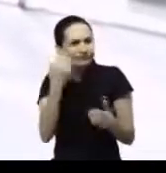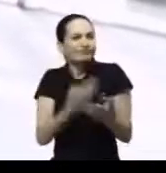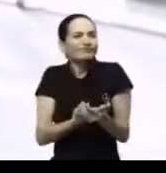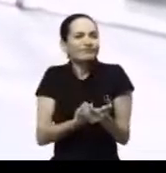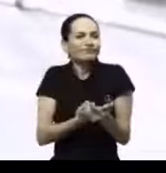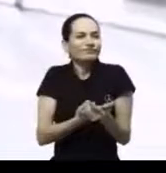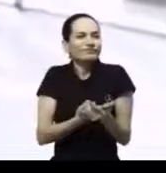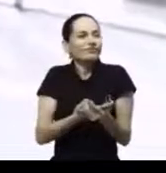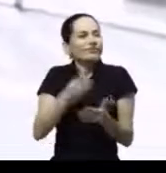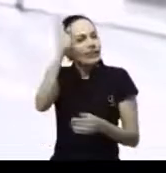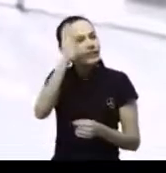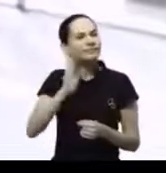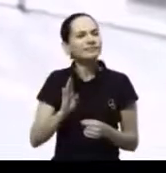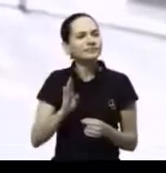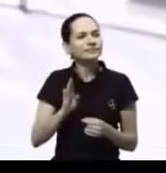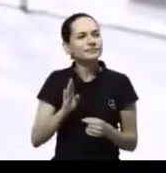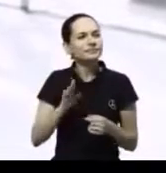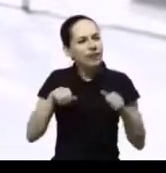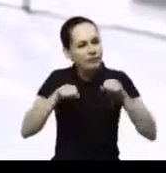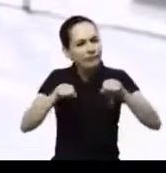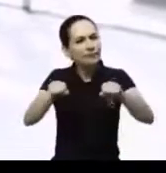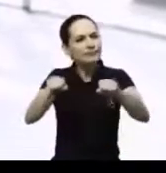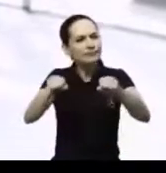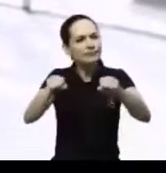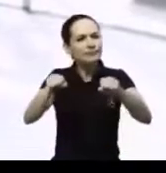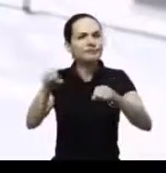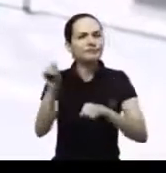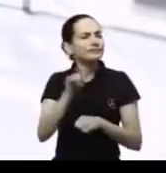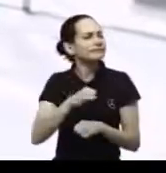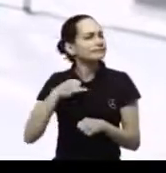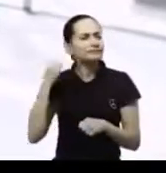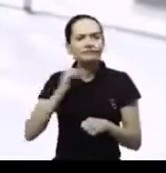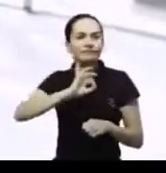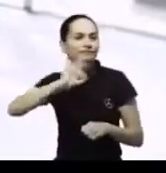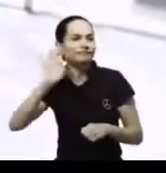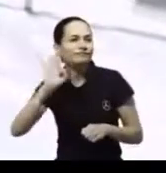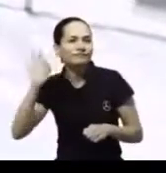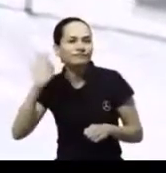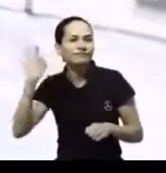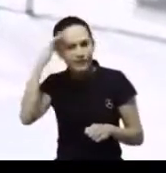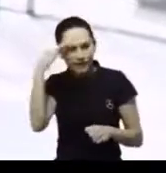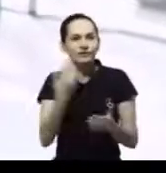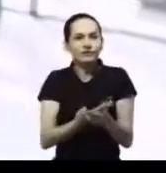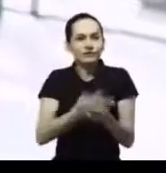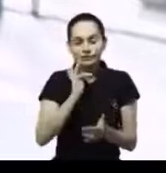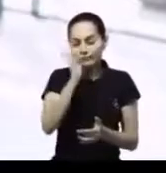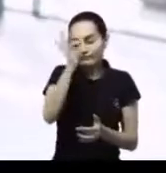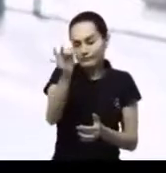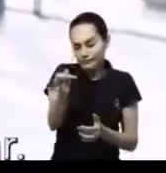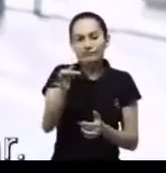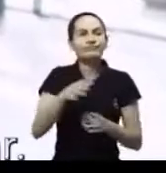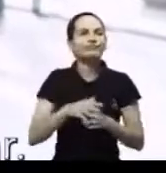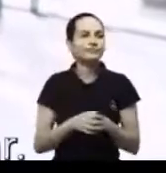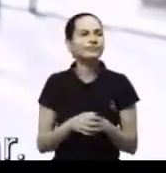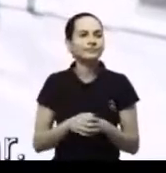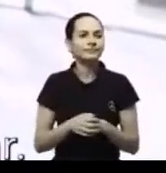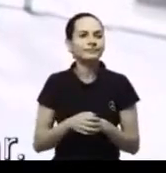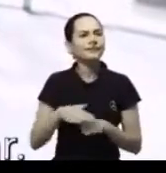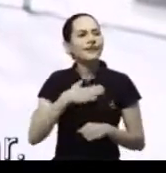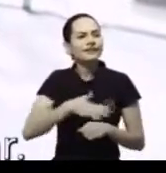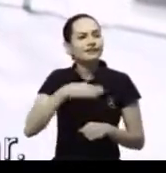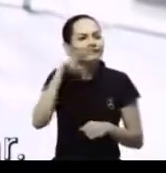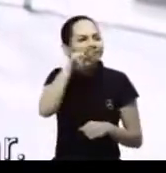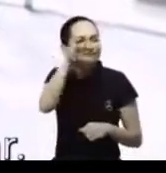o Ezequiel marquetti formas seres humanos truques é um I truly believe in the country For The Long term I